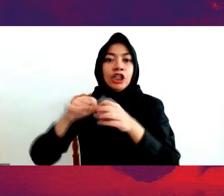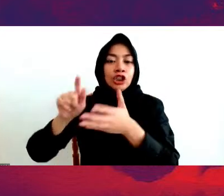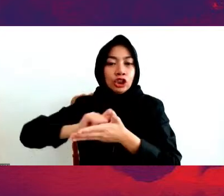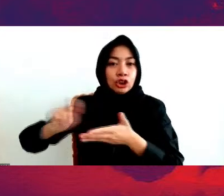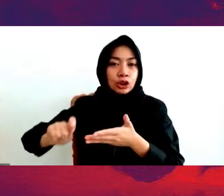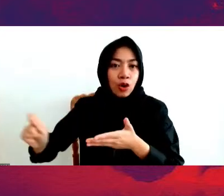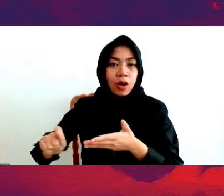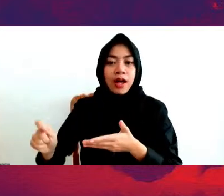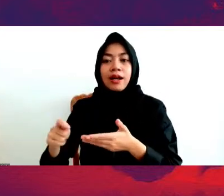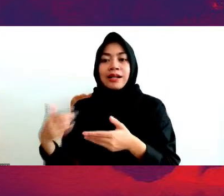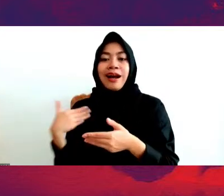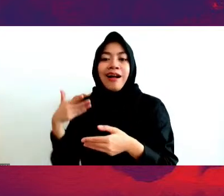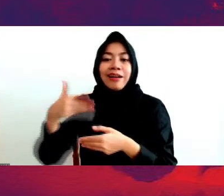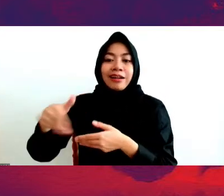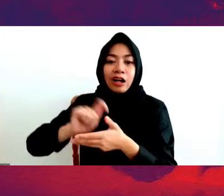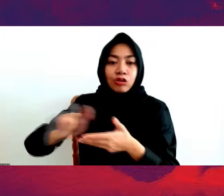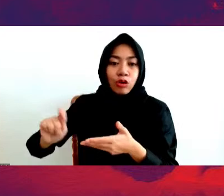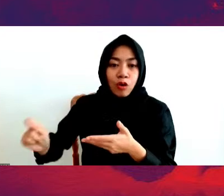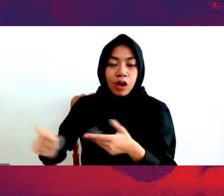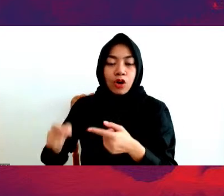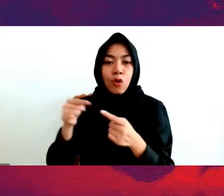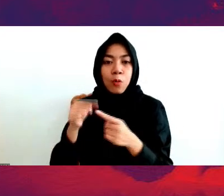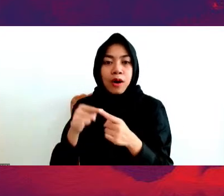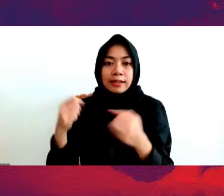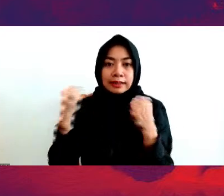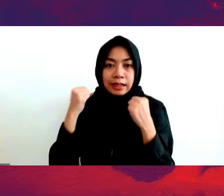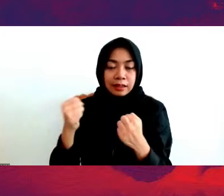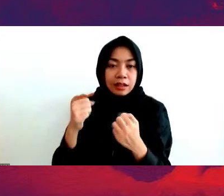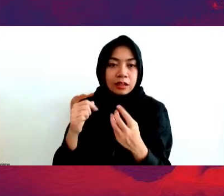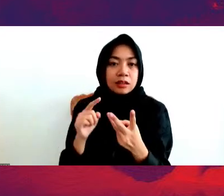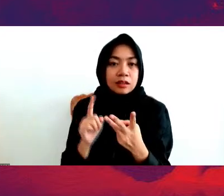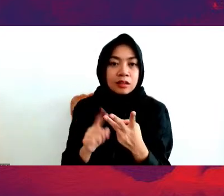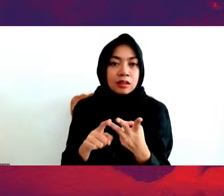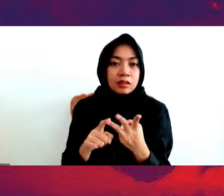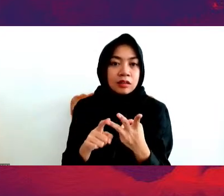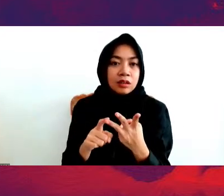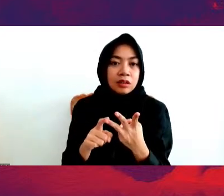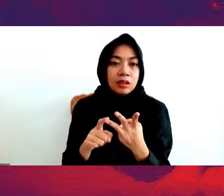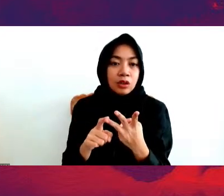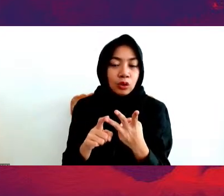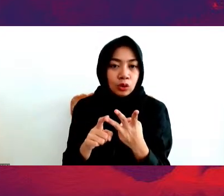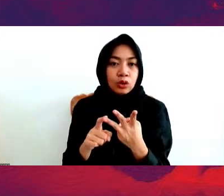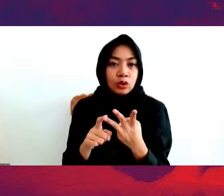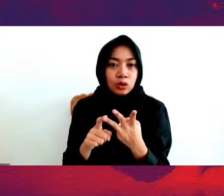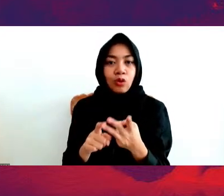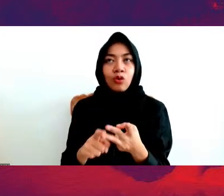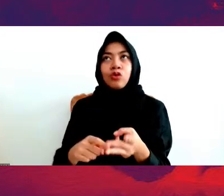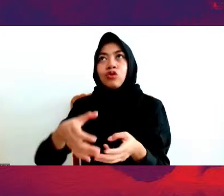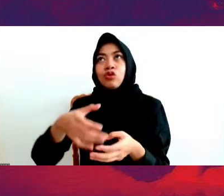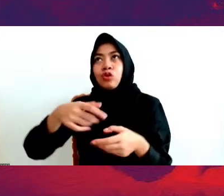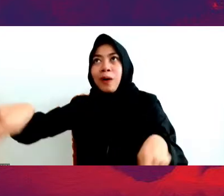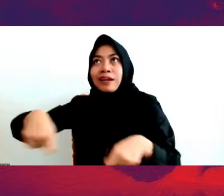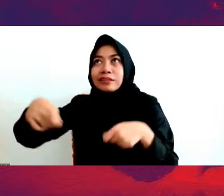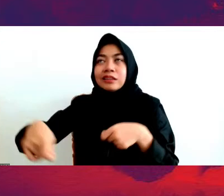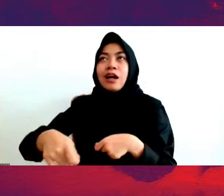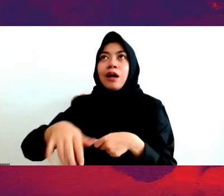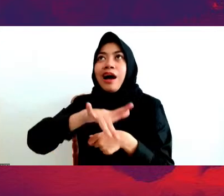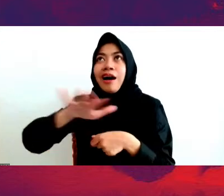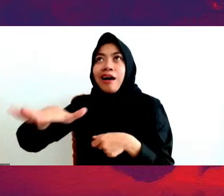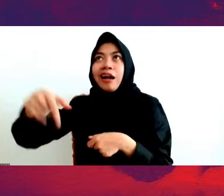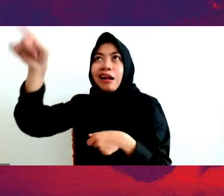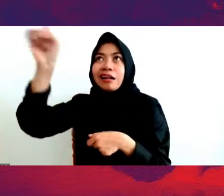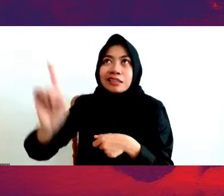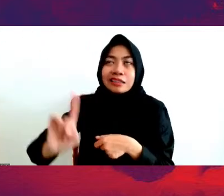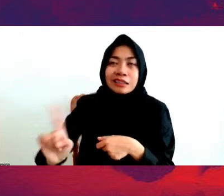school attendance, that make up education. Cooking, fuel, housing, drinking water, sanitation, electricity,